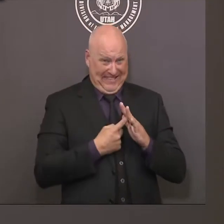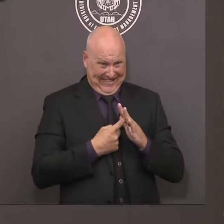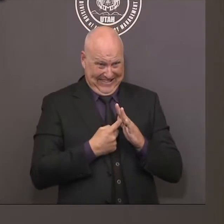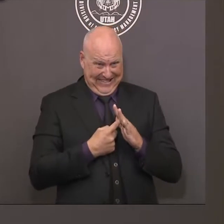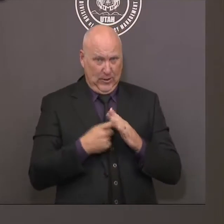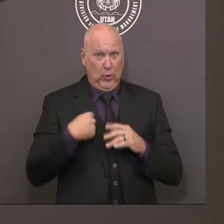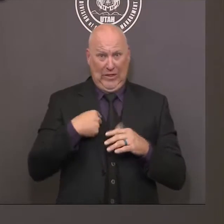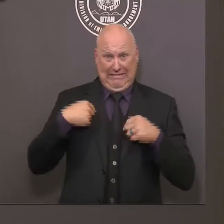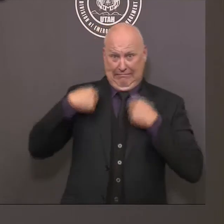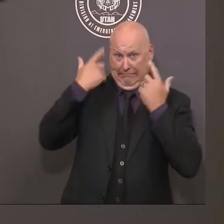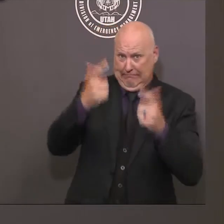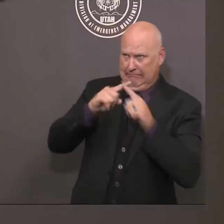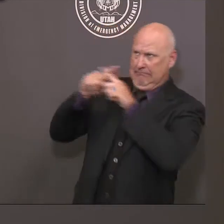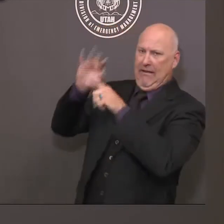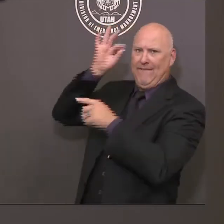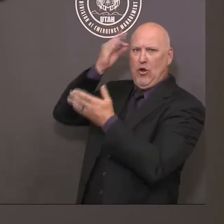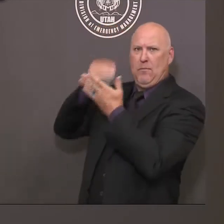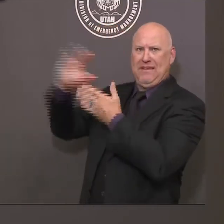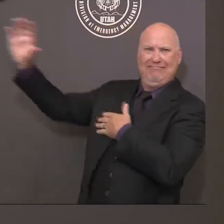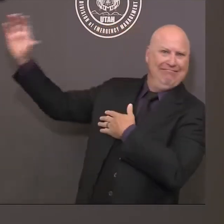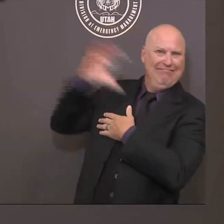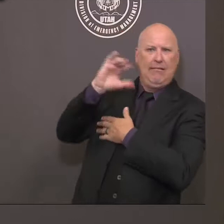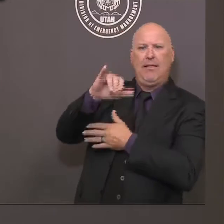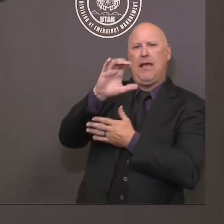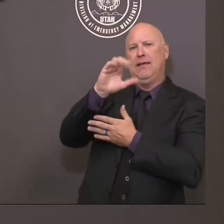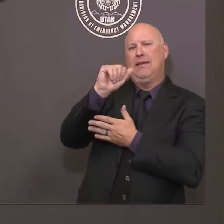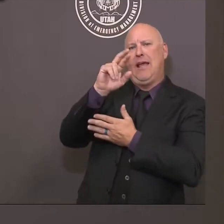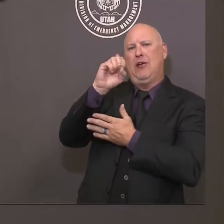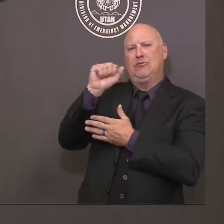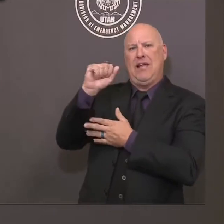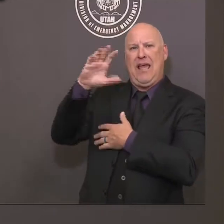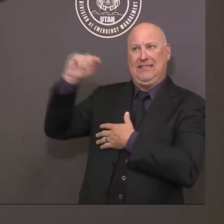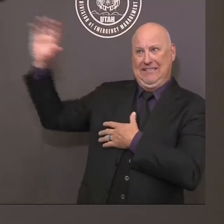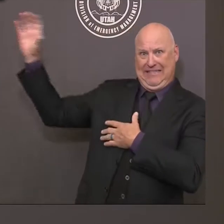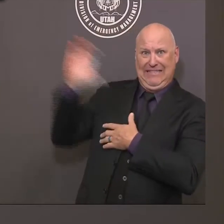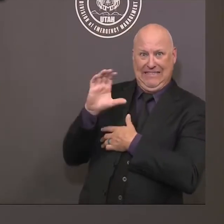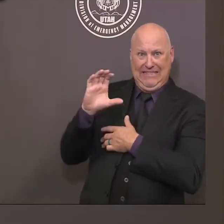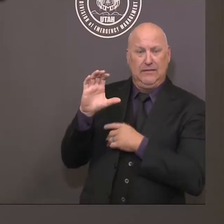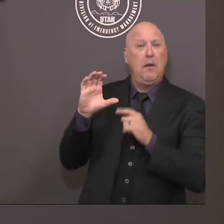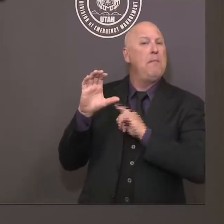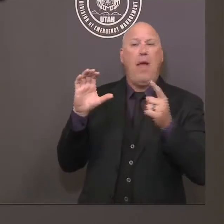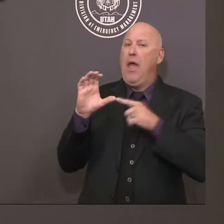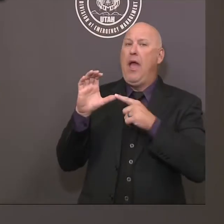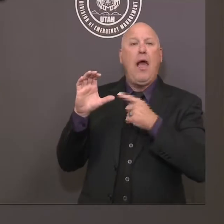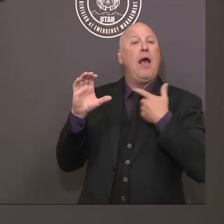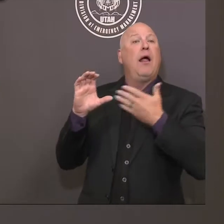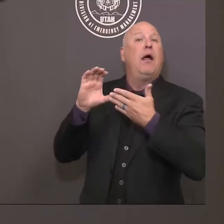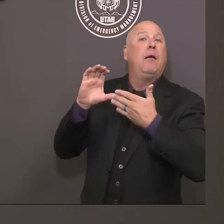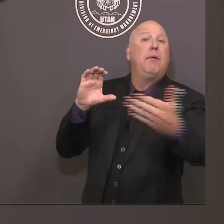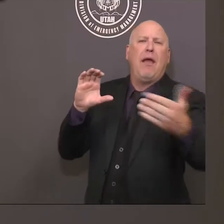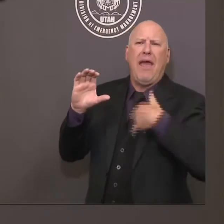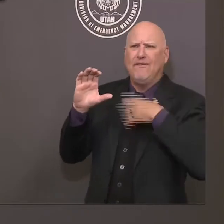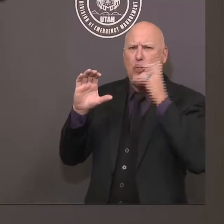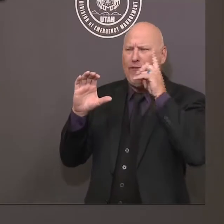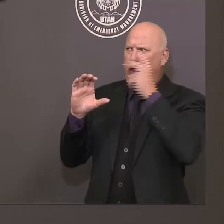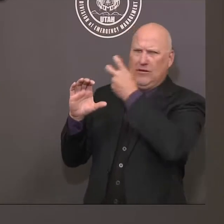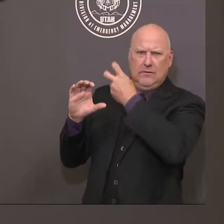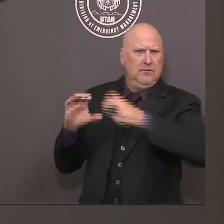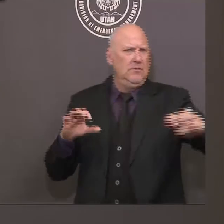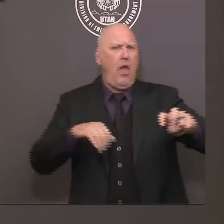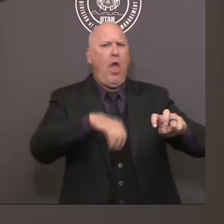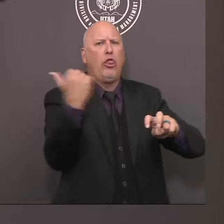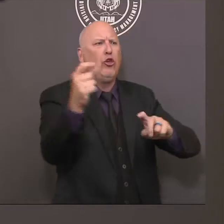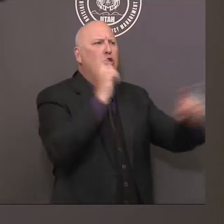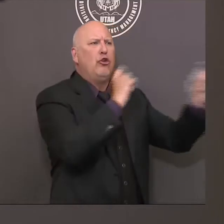capital investments. In the near term, we know that these infrastructure projects can have great multiplier effects in our